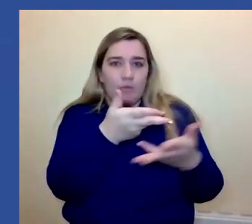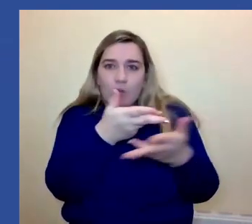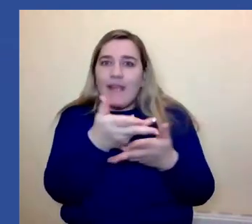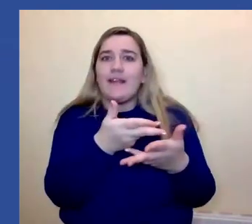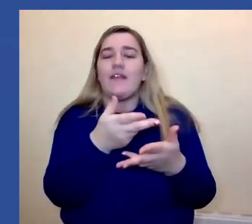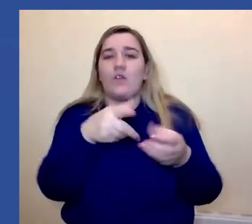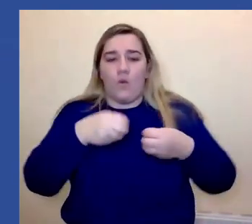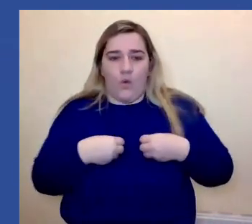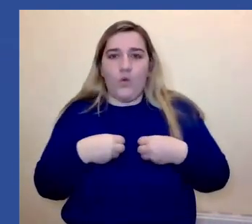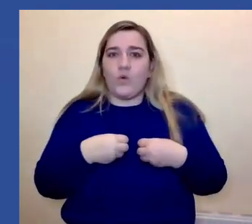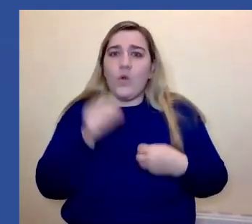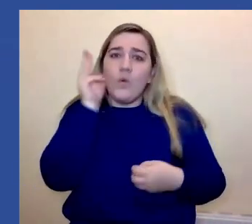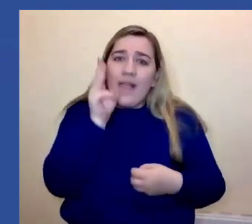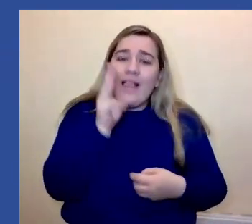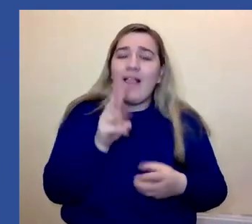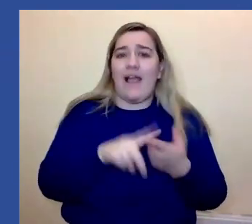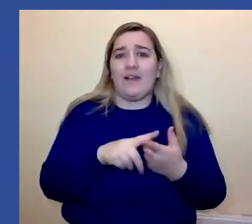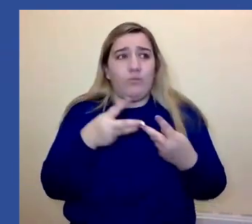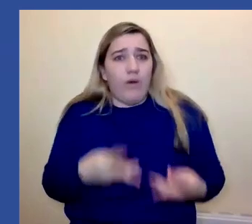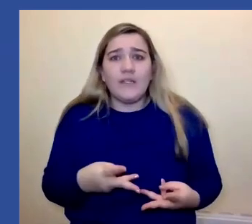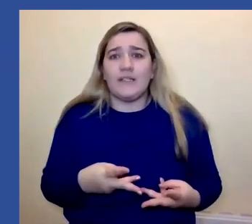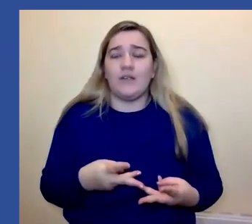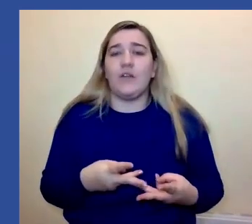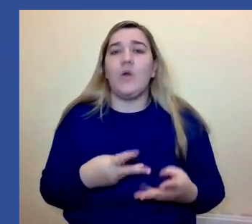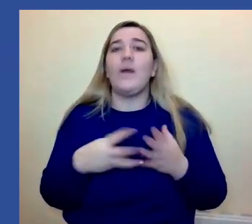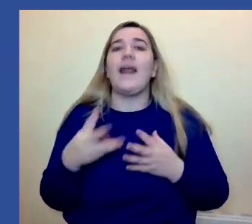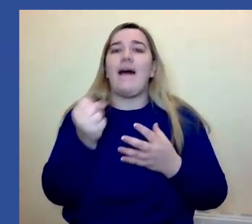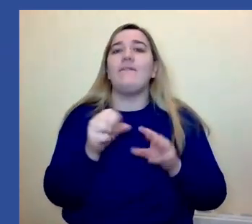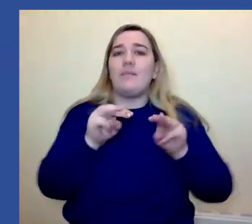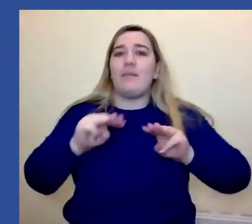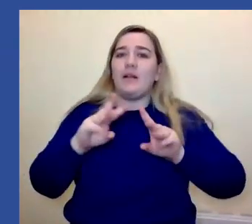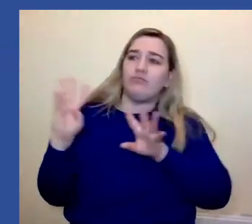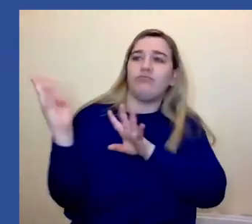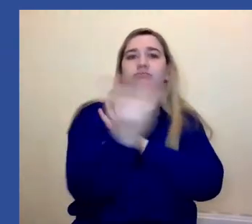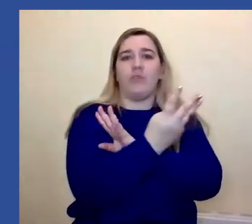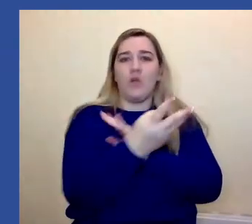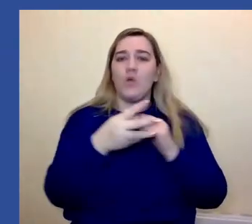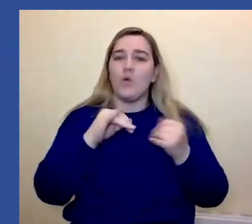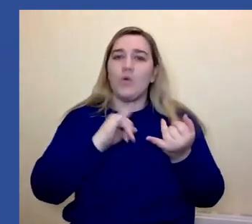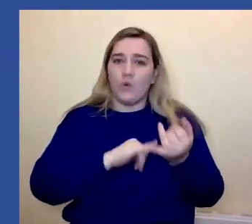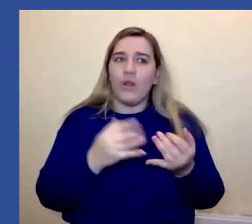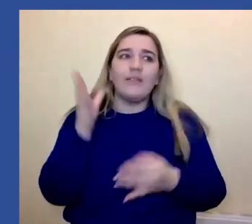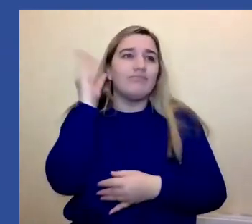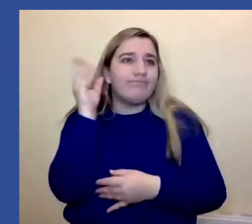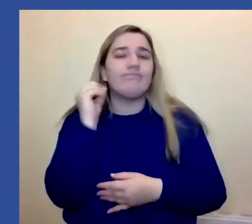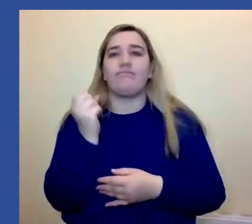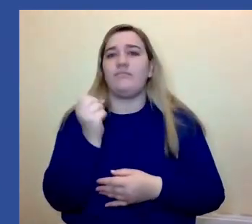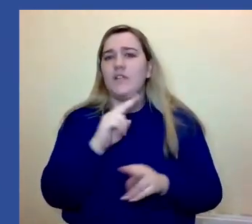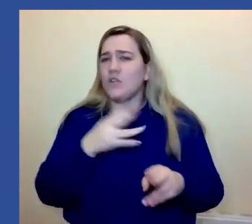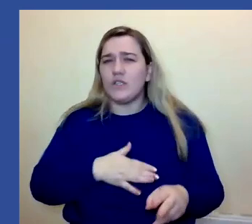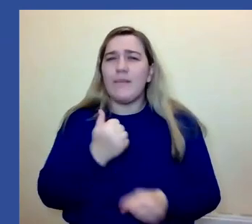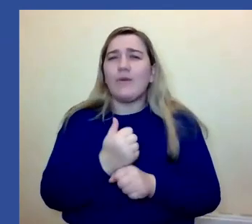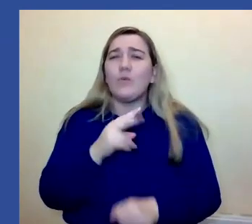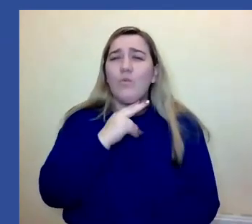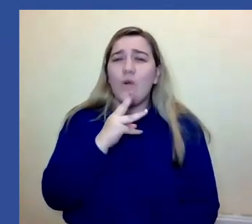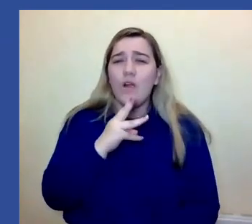and time if they're surrounded by people who are willing to listen, not for words, but in all the other ways a person tells